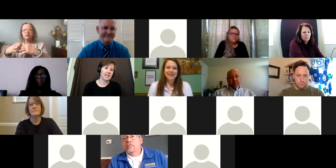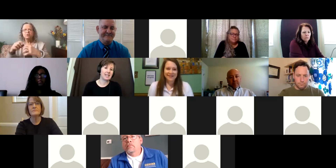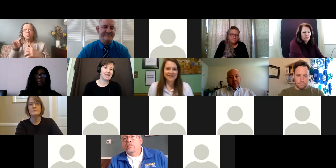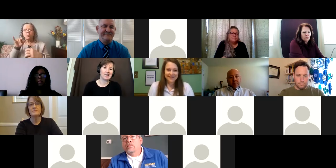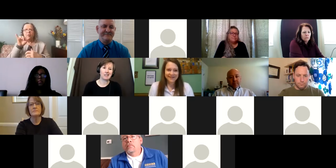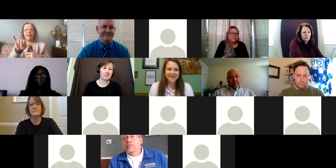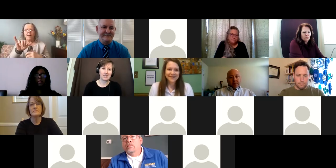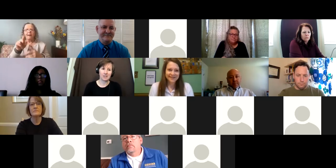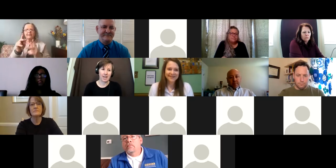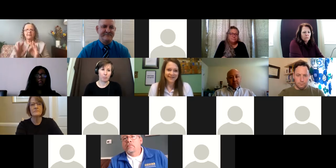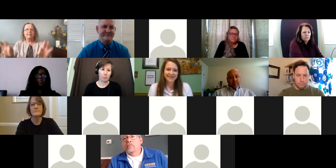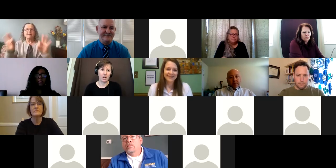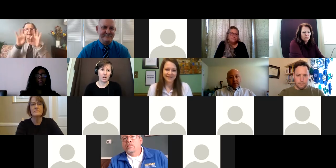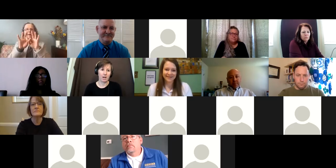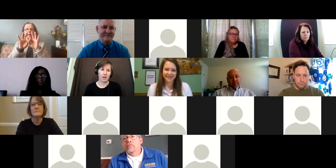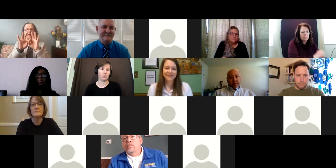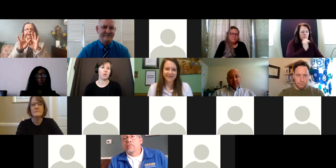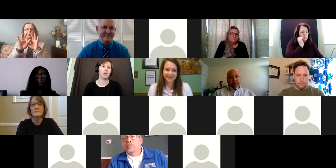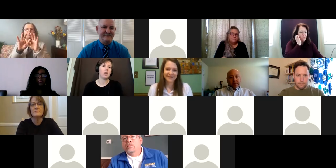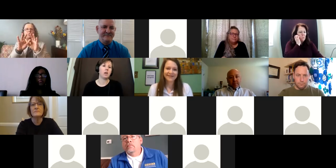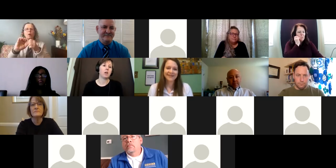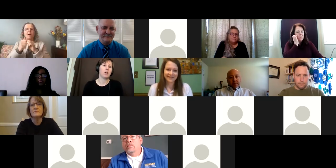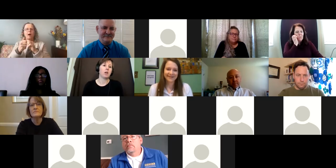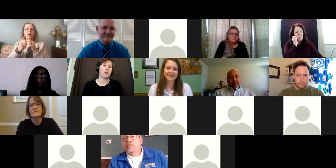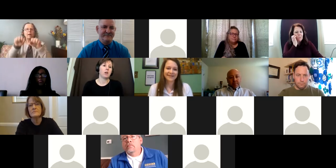progresses, and then there's still that breakdown.